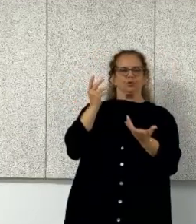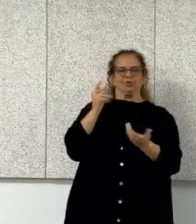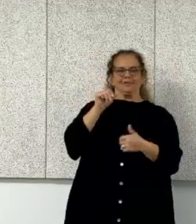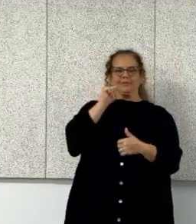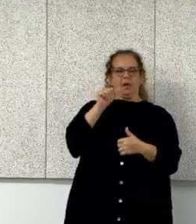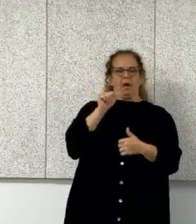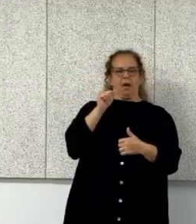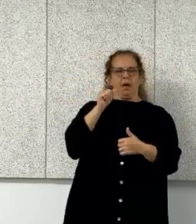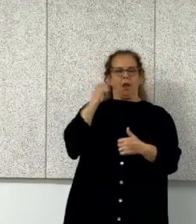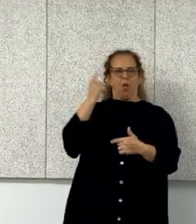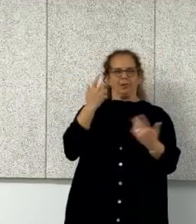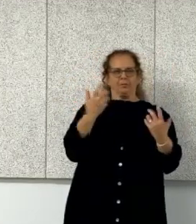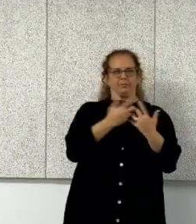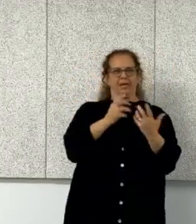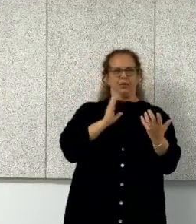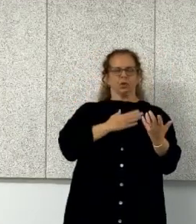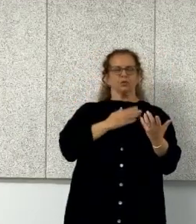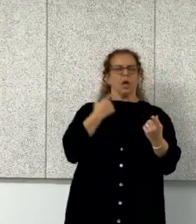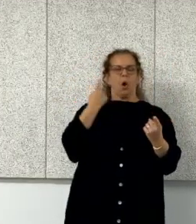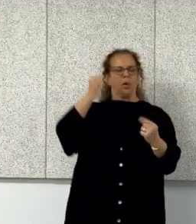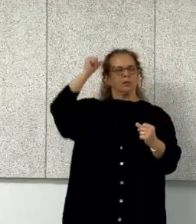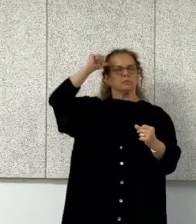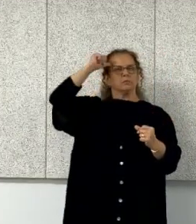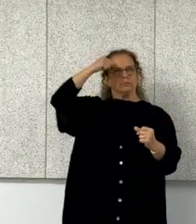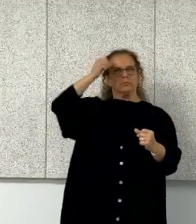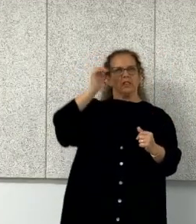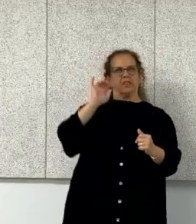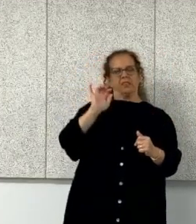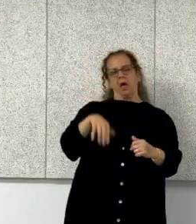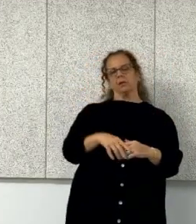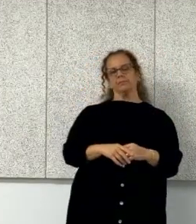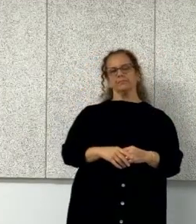us. So I kind of always keep that in mind.